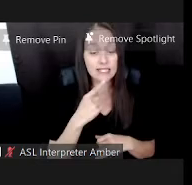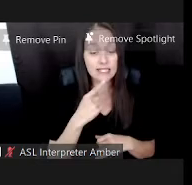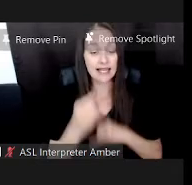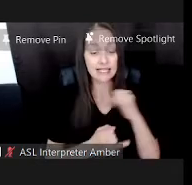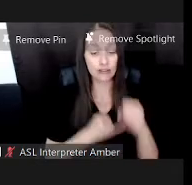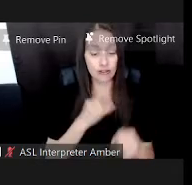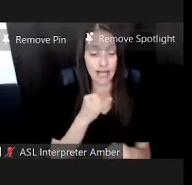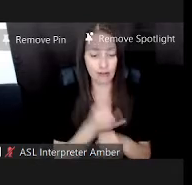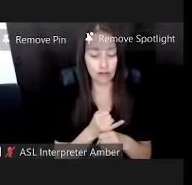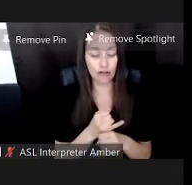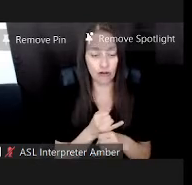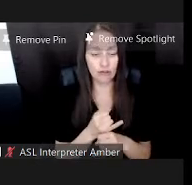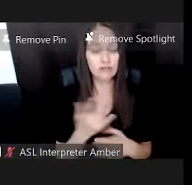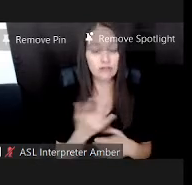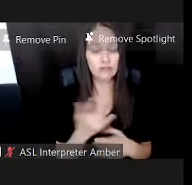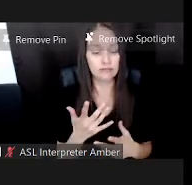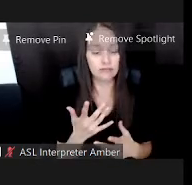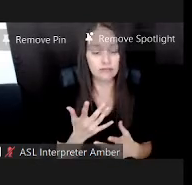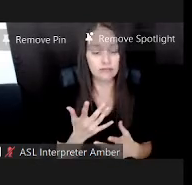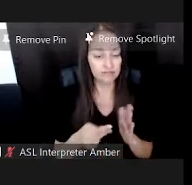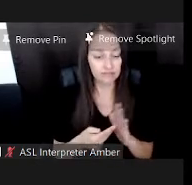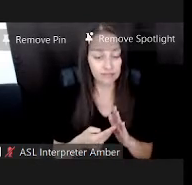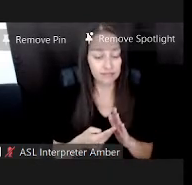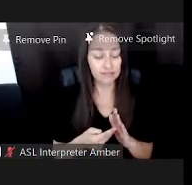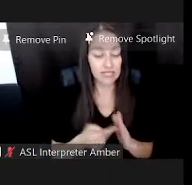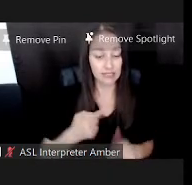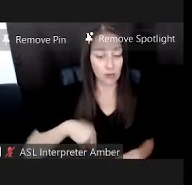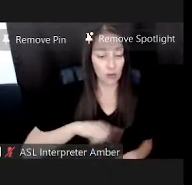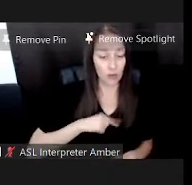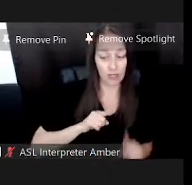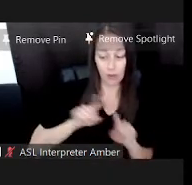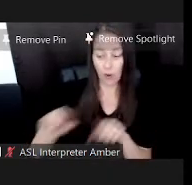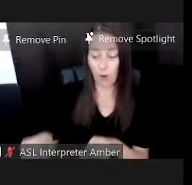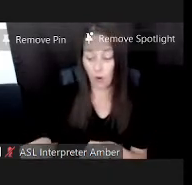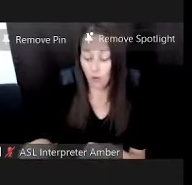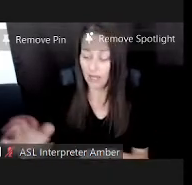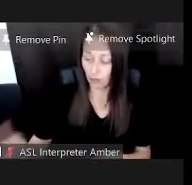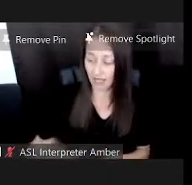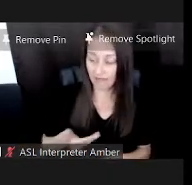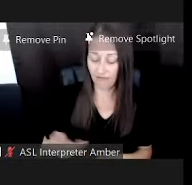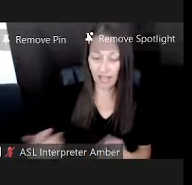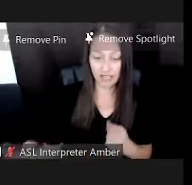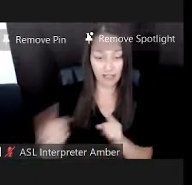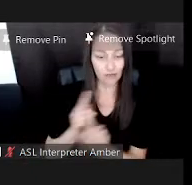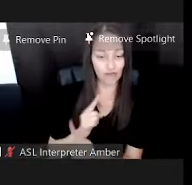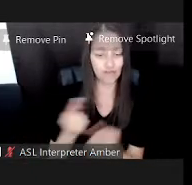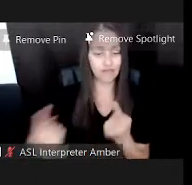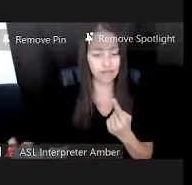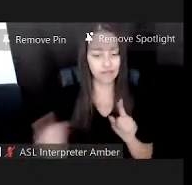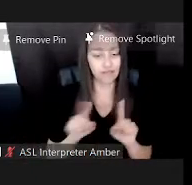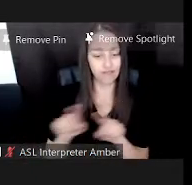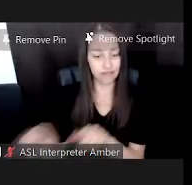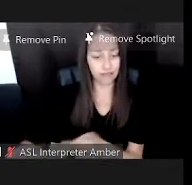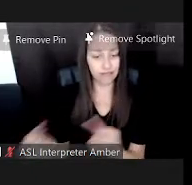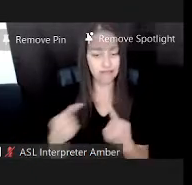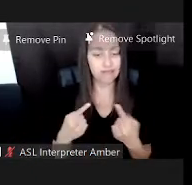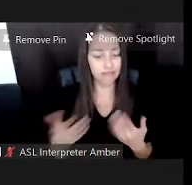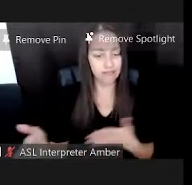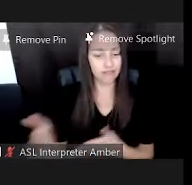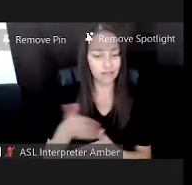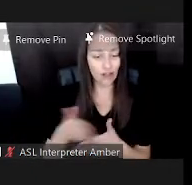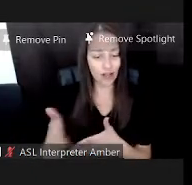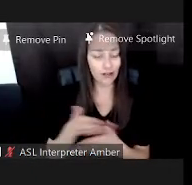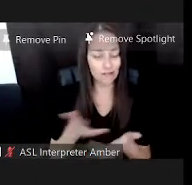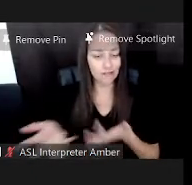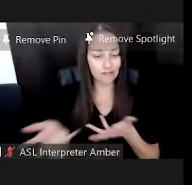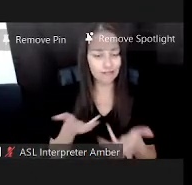as we go and we invite, right? Like it's a back and forth. Absolutely. And I'm just so curious about